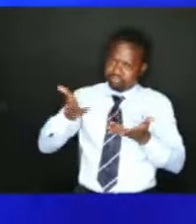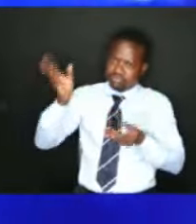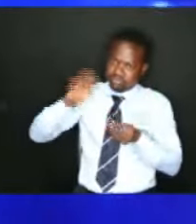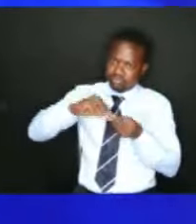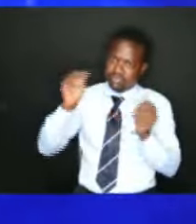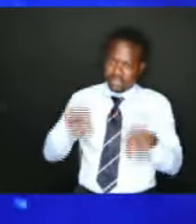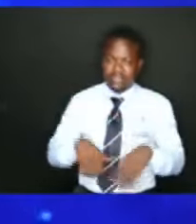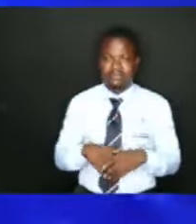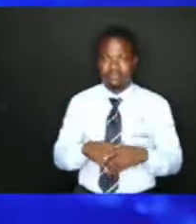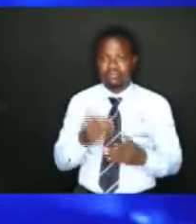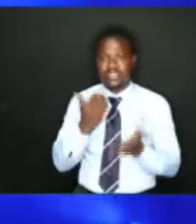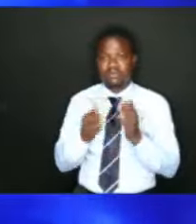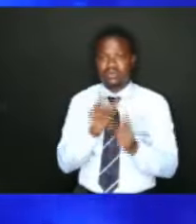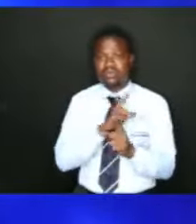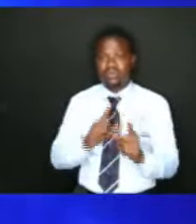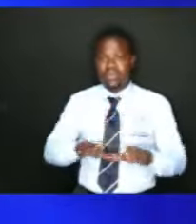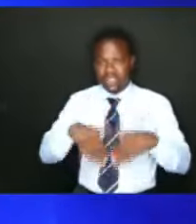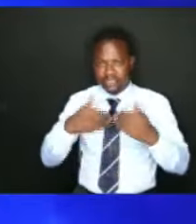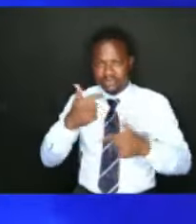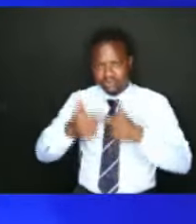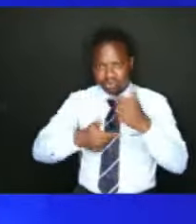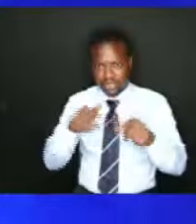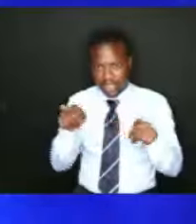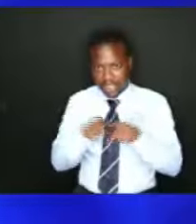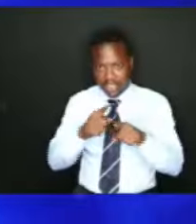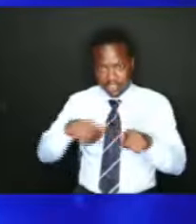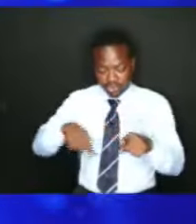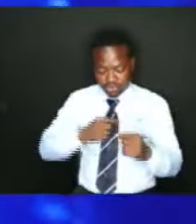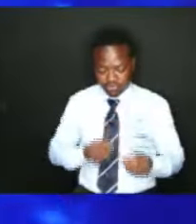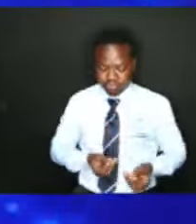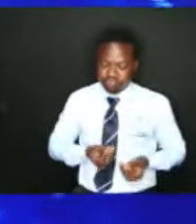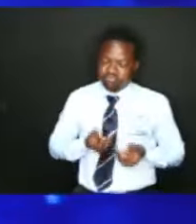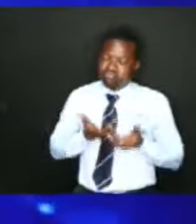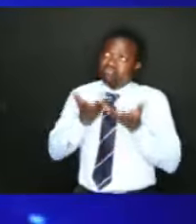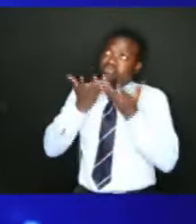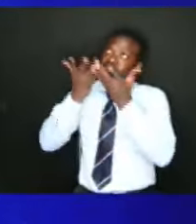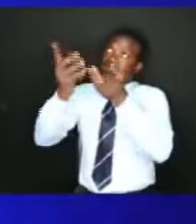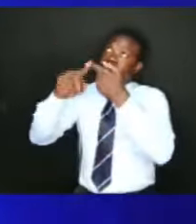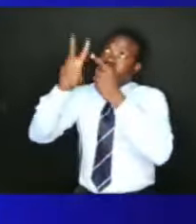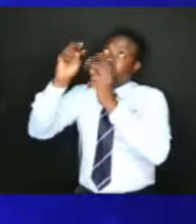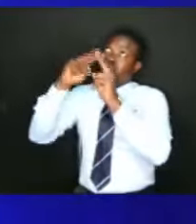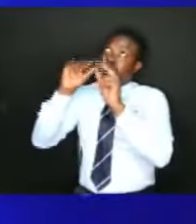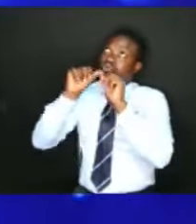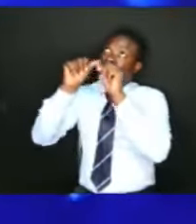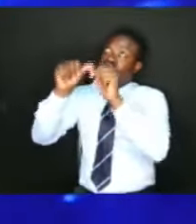favor. May the Lord grant us grace as we yield ourselves to him to